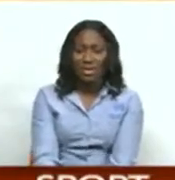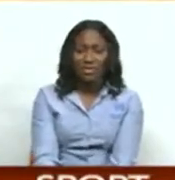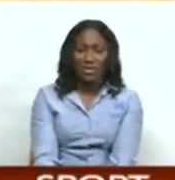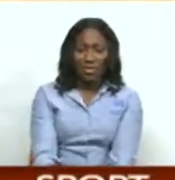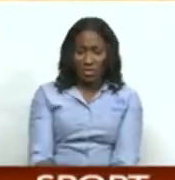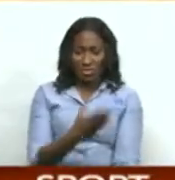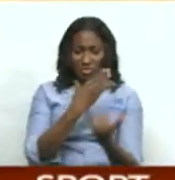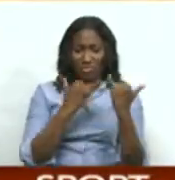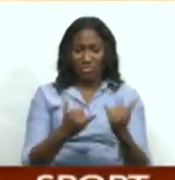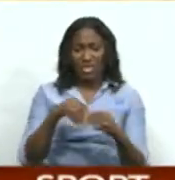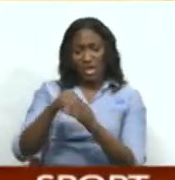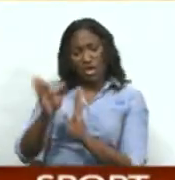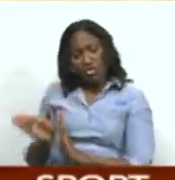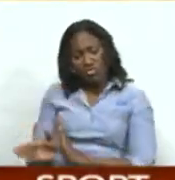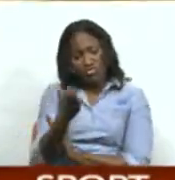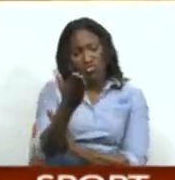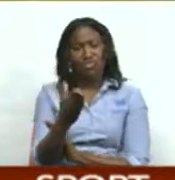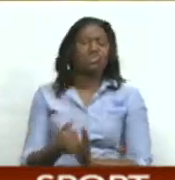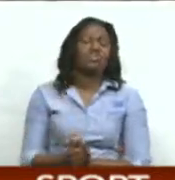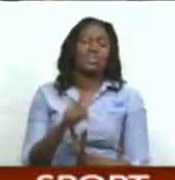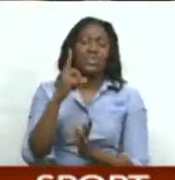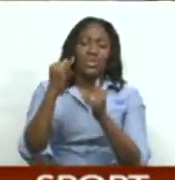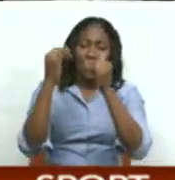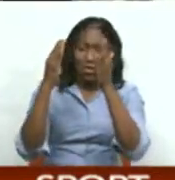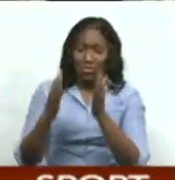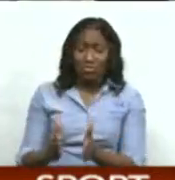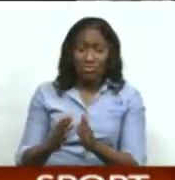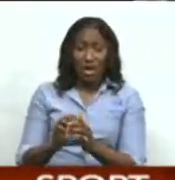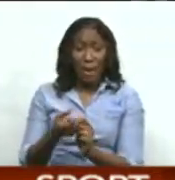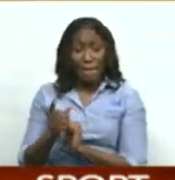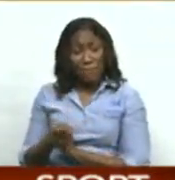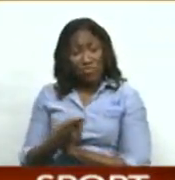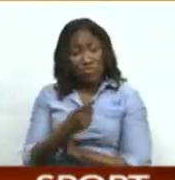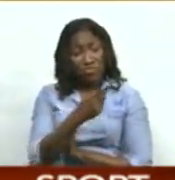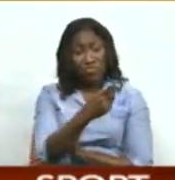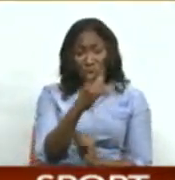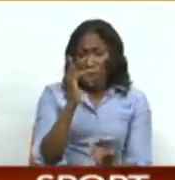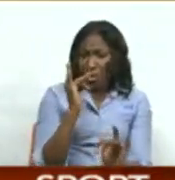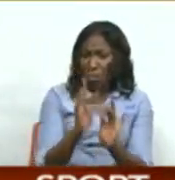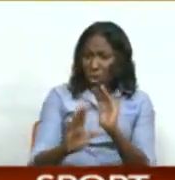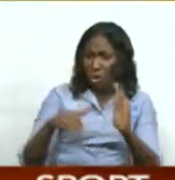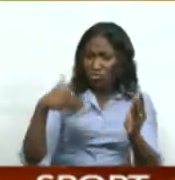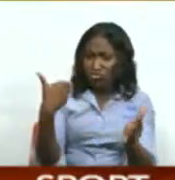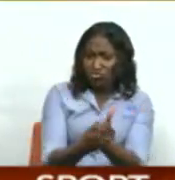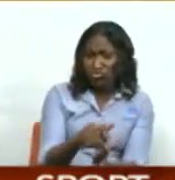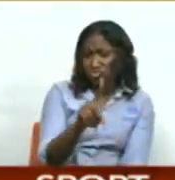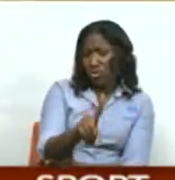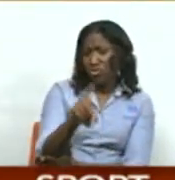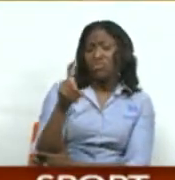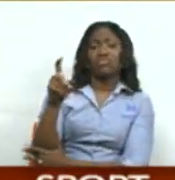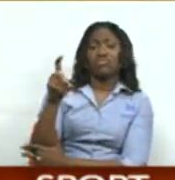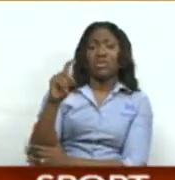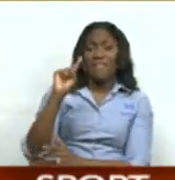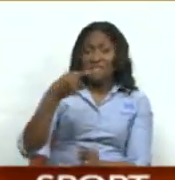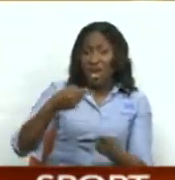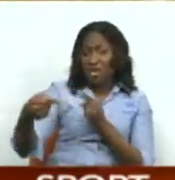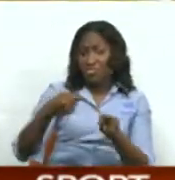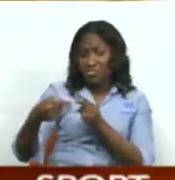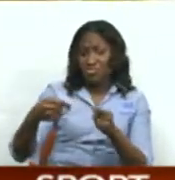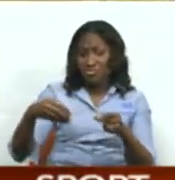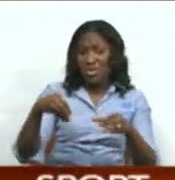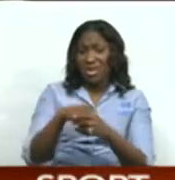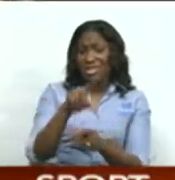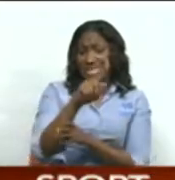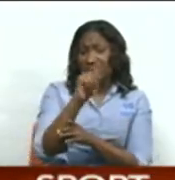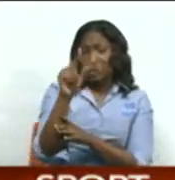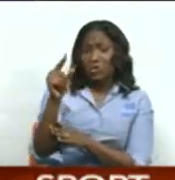In cricket, Namibian batter Jan Lofty Eaton broke the record for the fastest men's T20 international century in the first match of the Nepal Tri-Nation